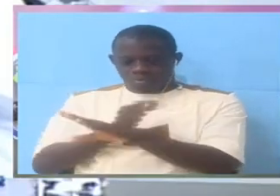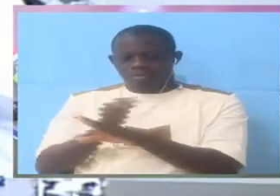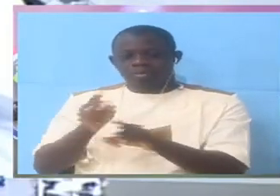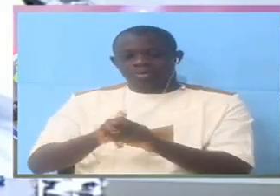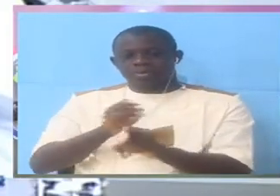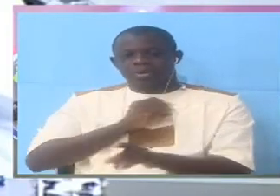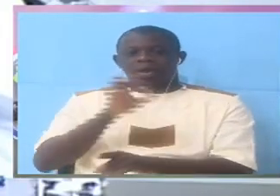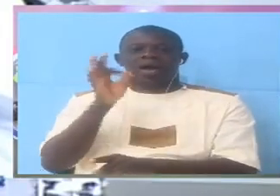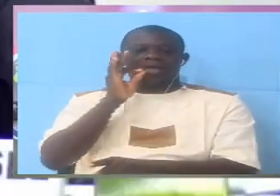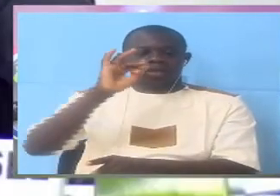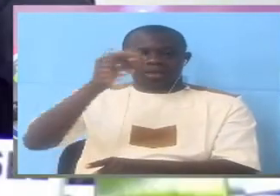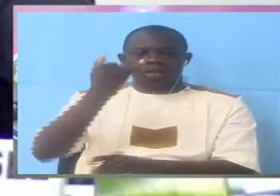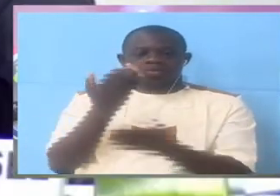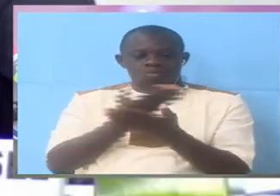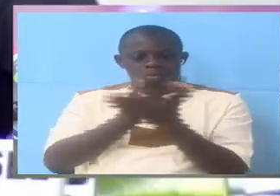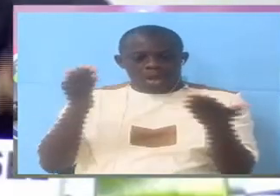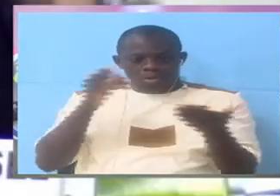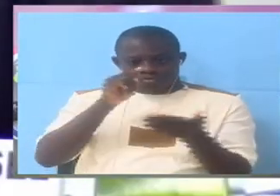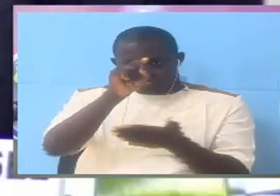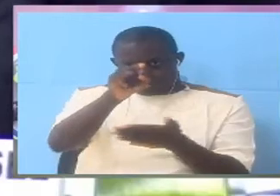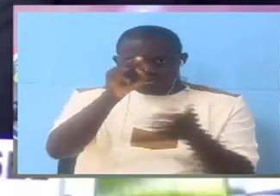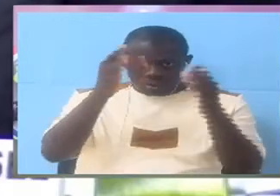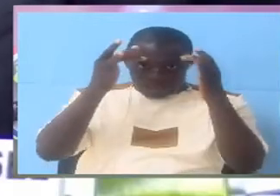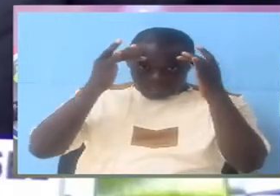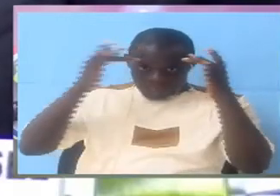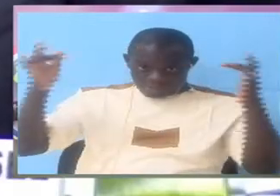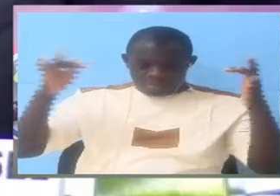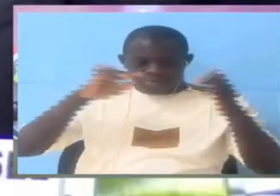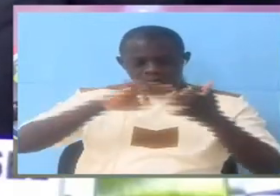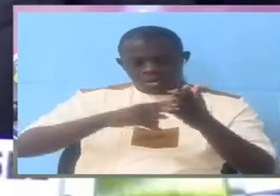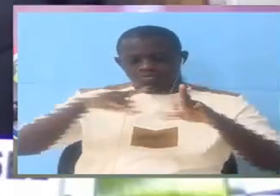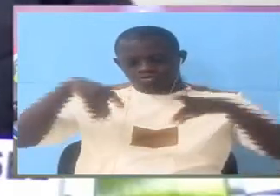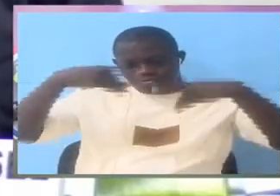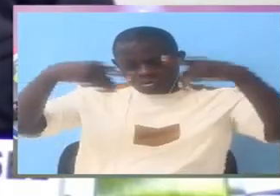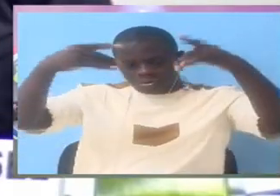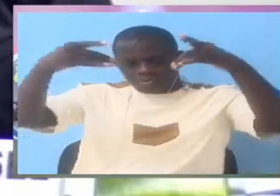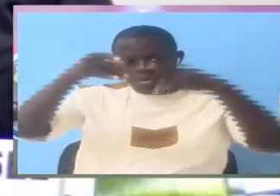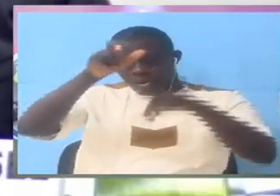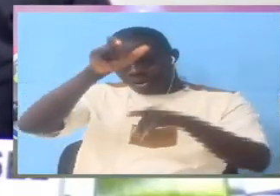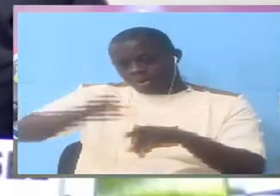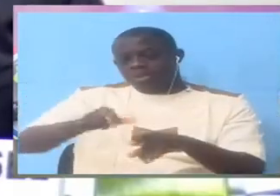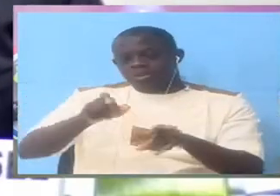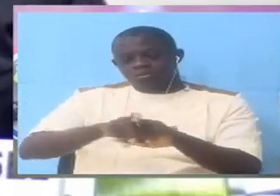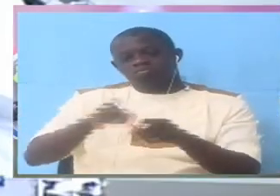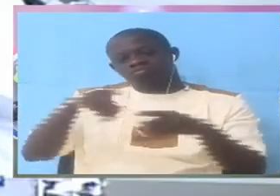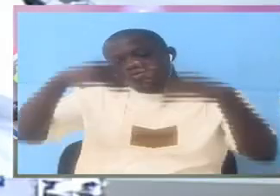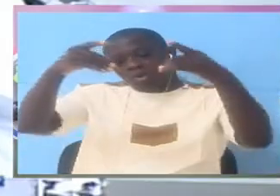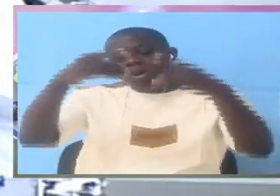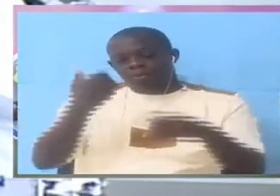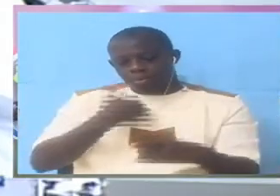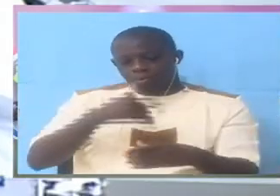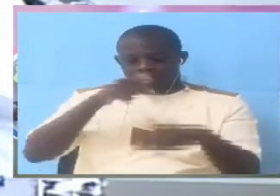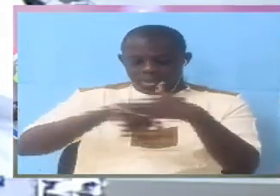Yes. Because you are the experts, you are the successful guys in investigations. I don't